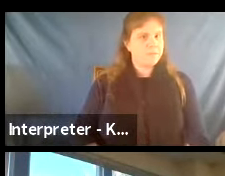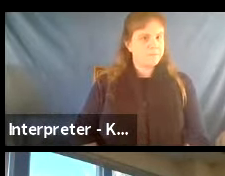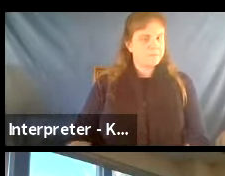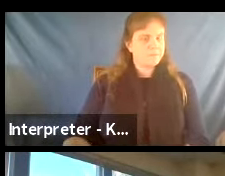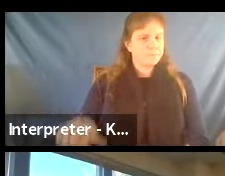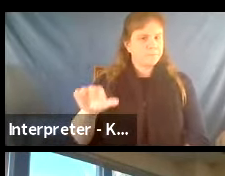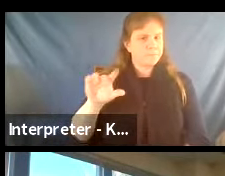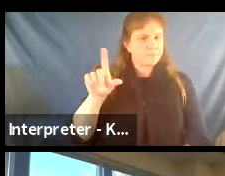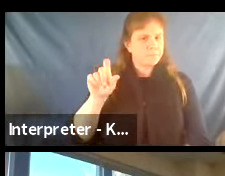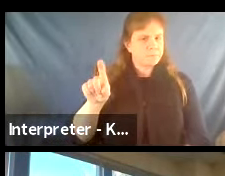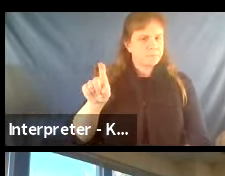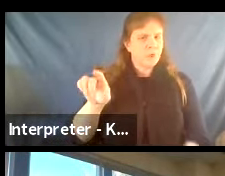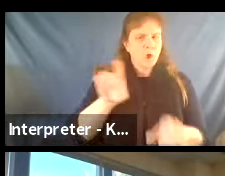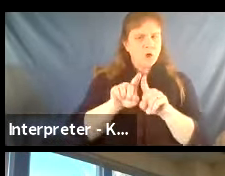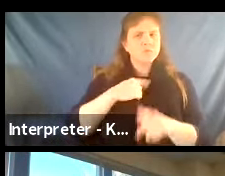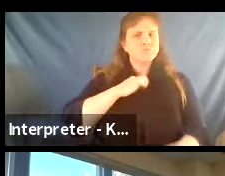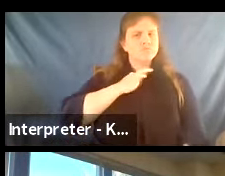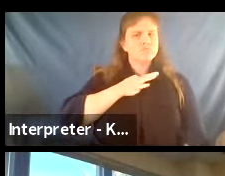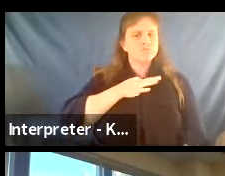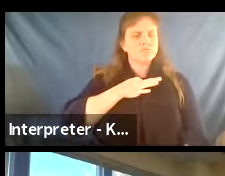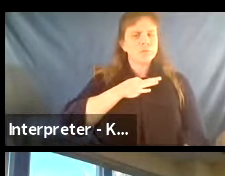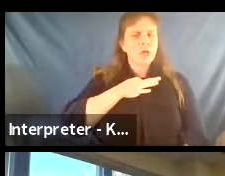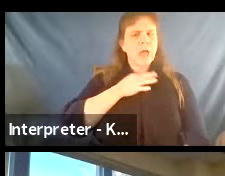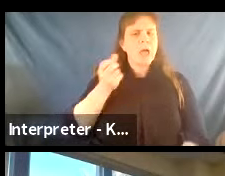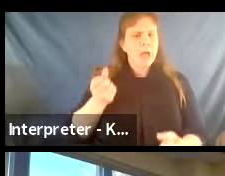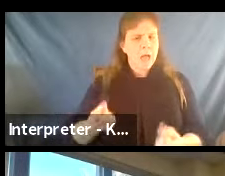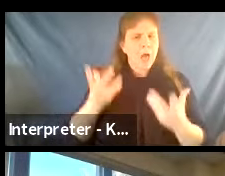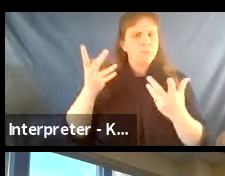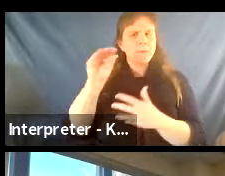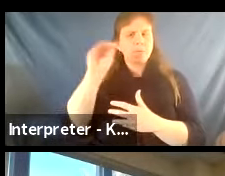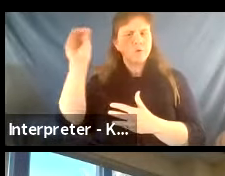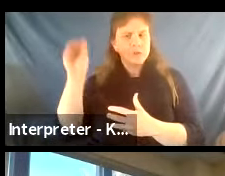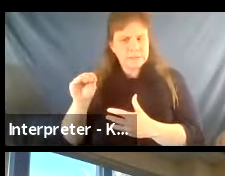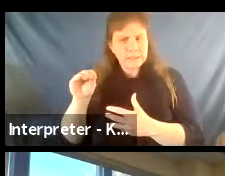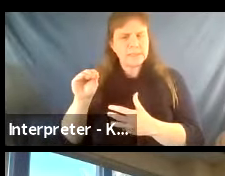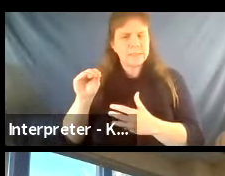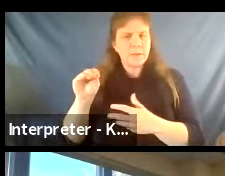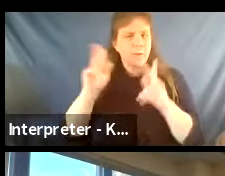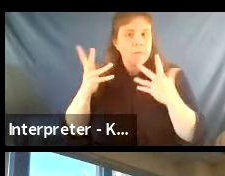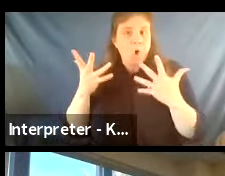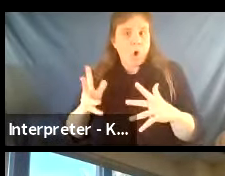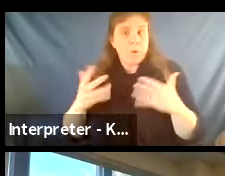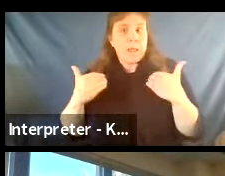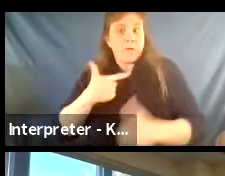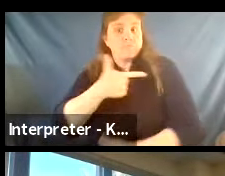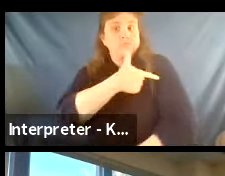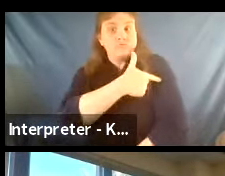now in people's arms rather than waiting to get into people's arms?